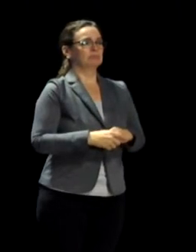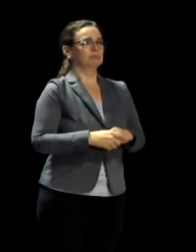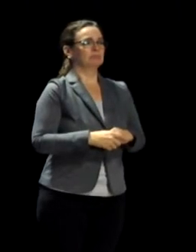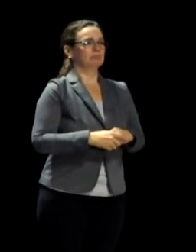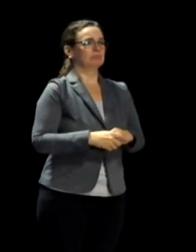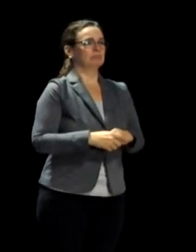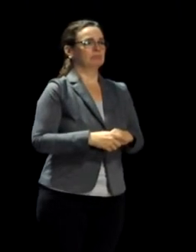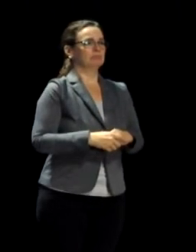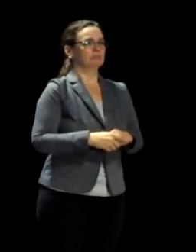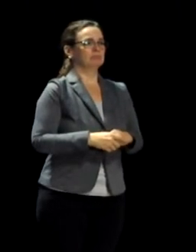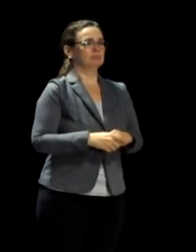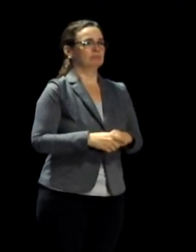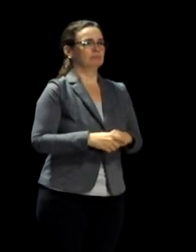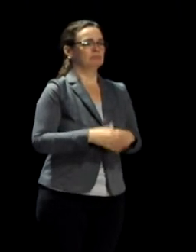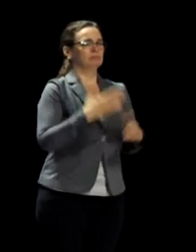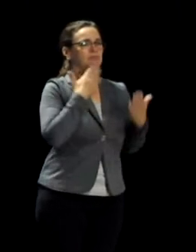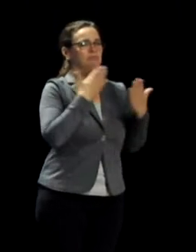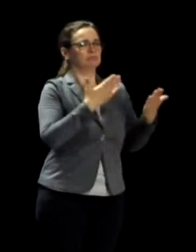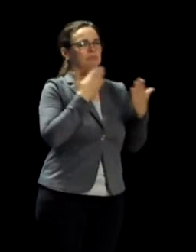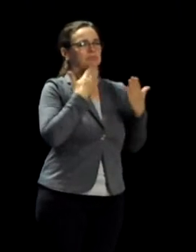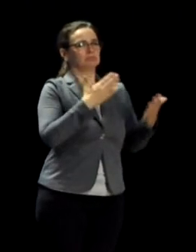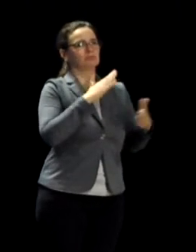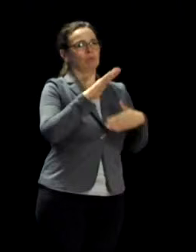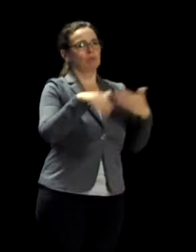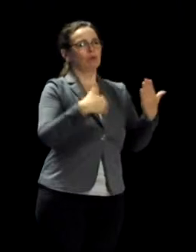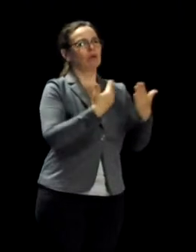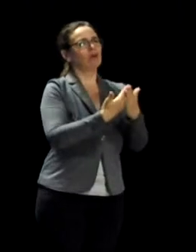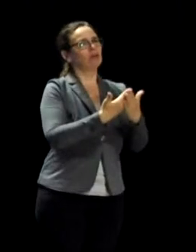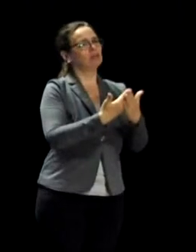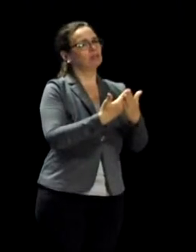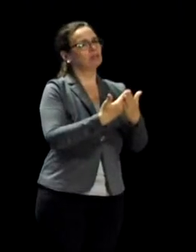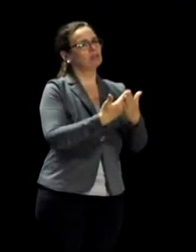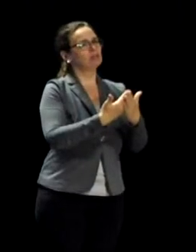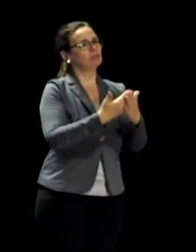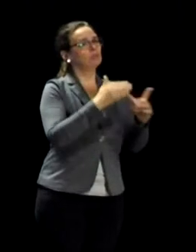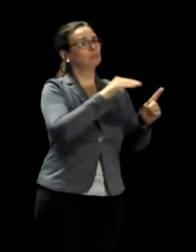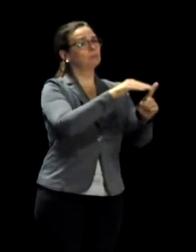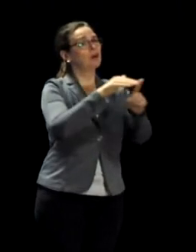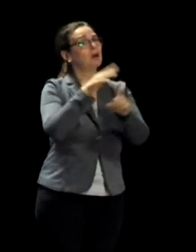Okay. I want to thank everybody. I want to remind parents, please,